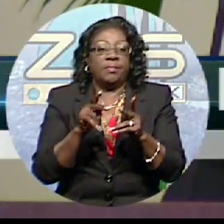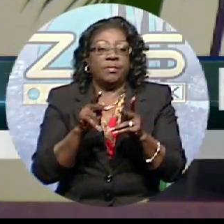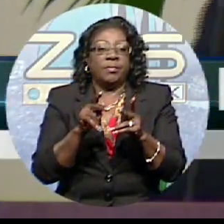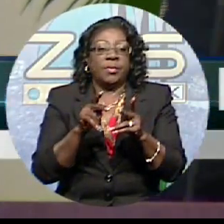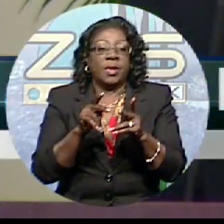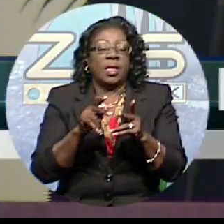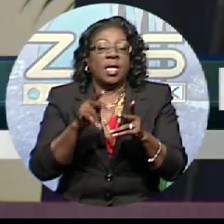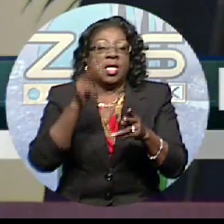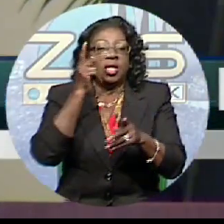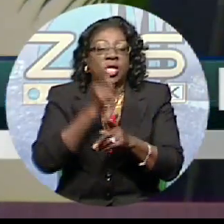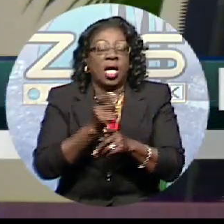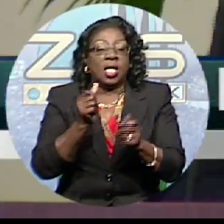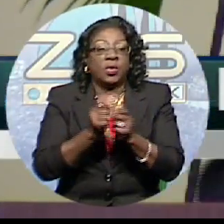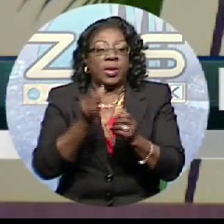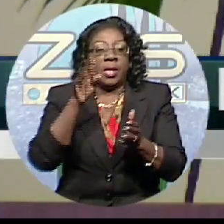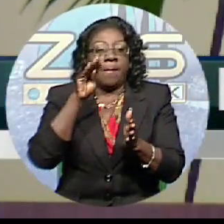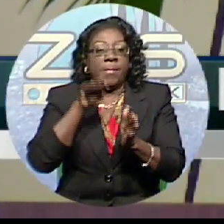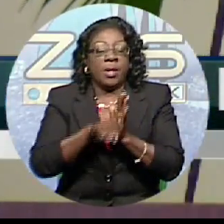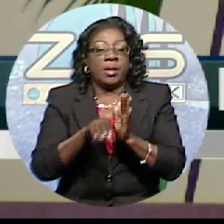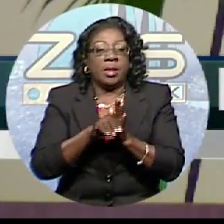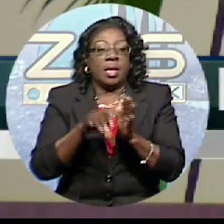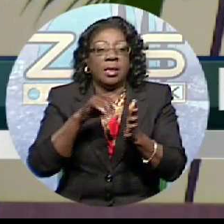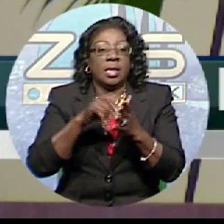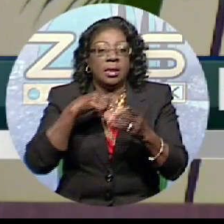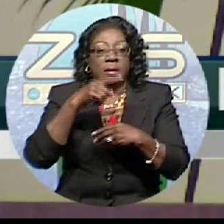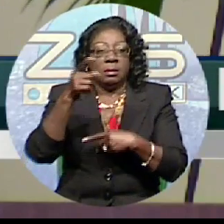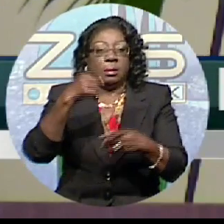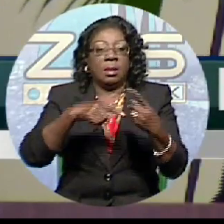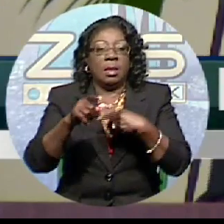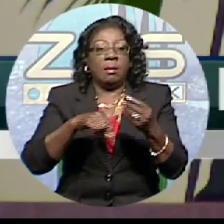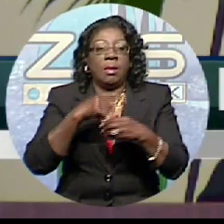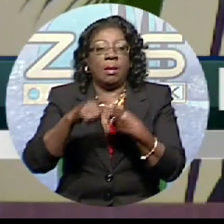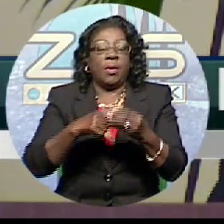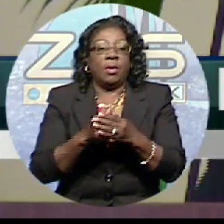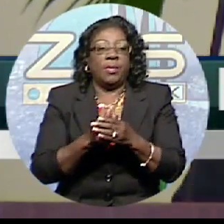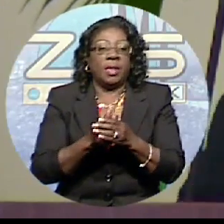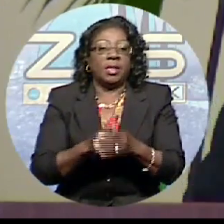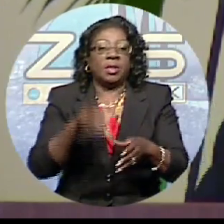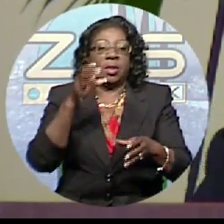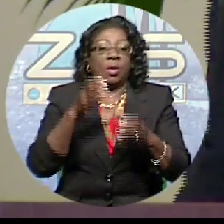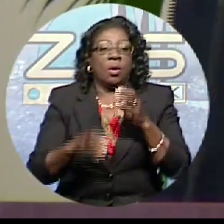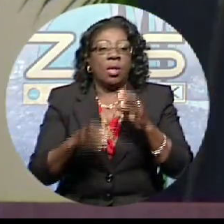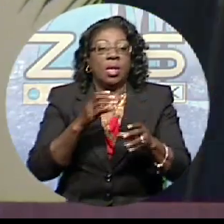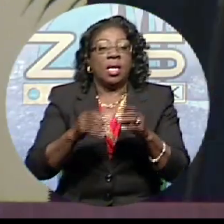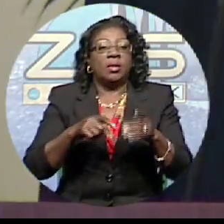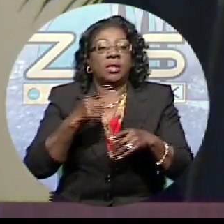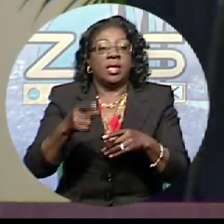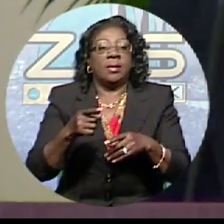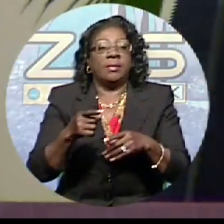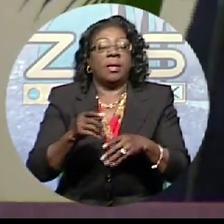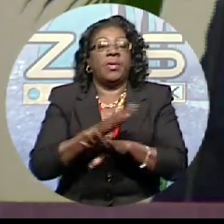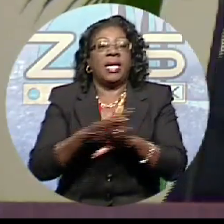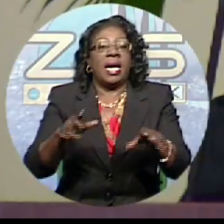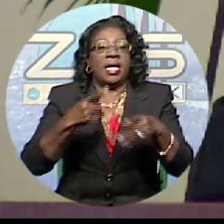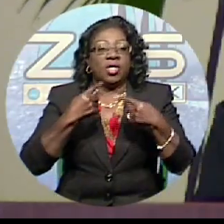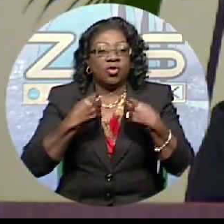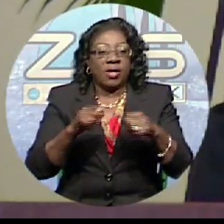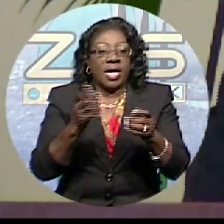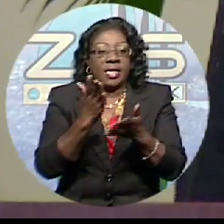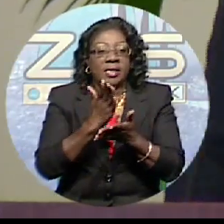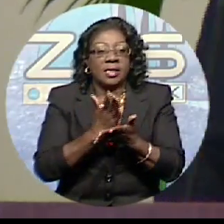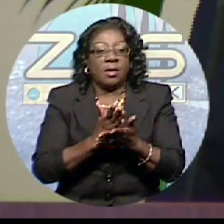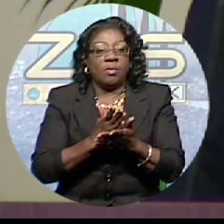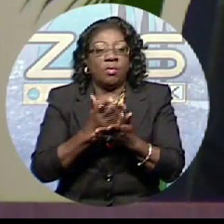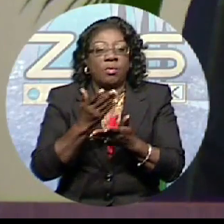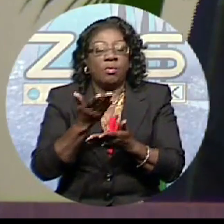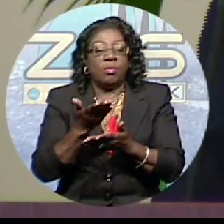charged with murder. And that has come about because the courts have deemed constitutionally that if you cannot try someone in